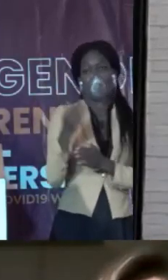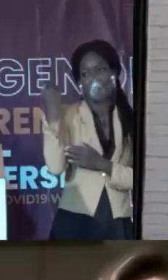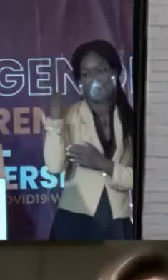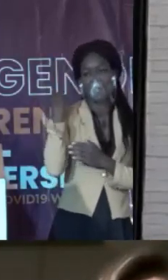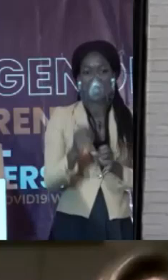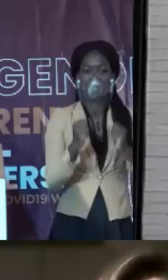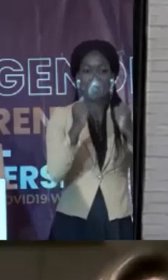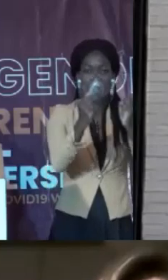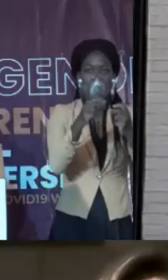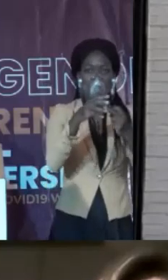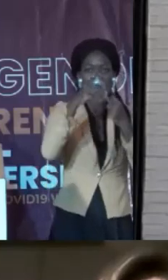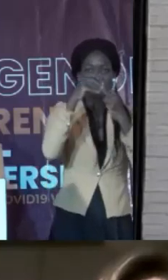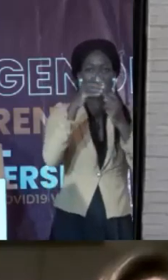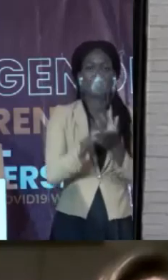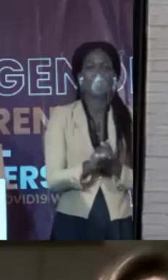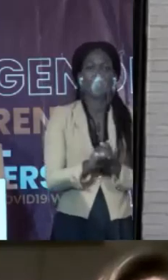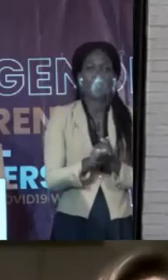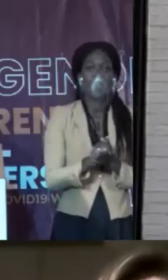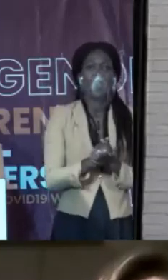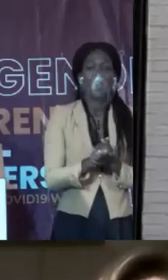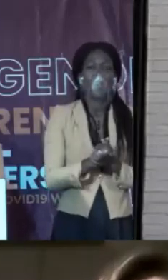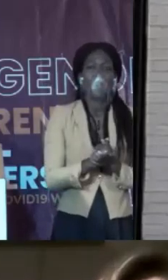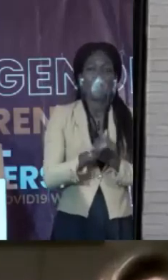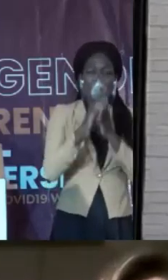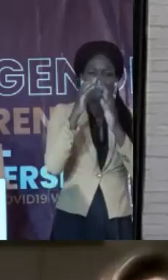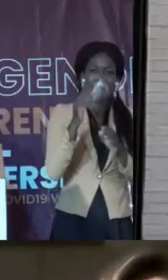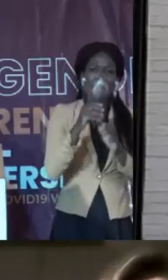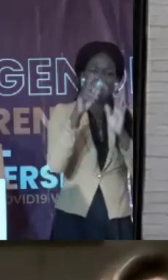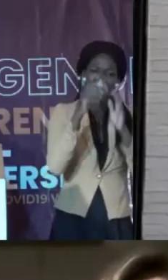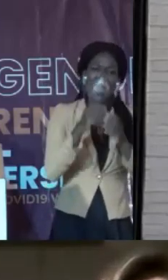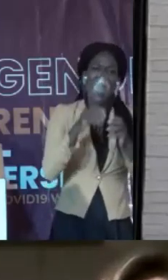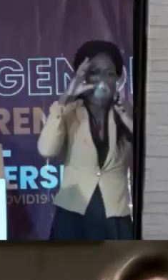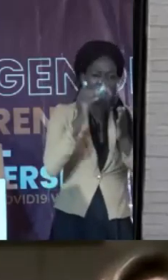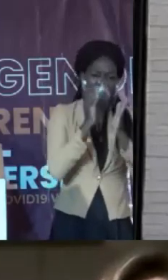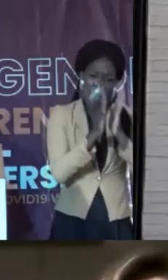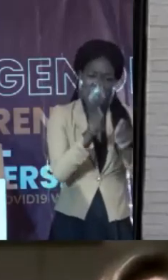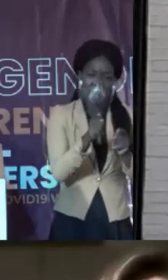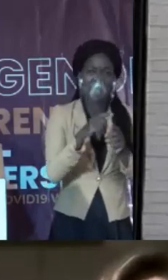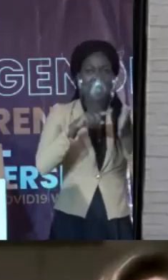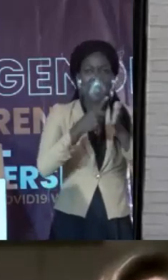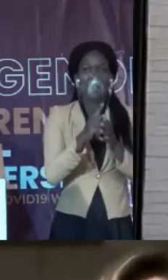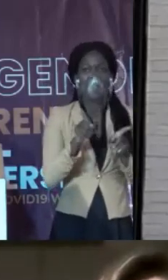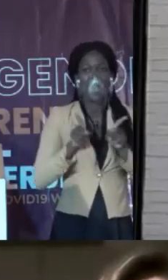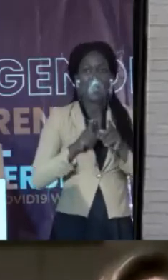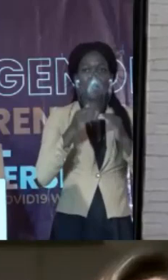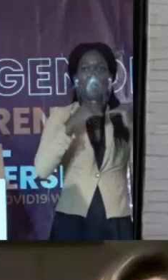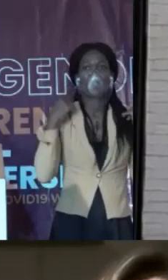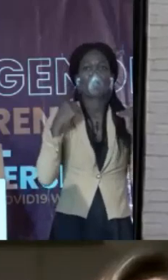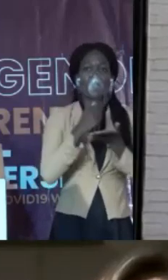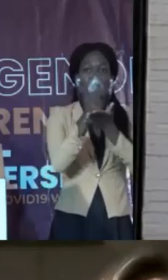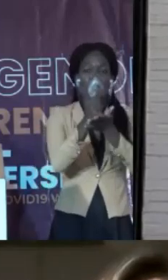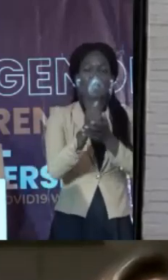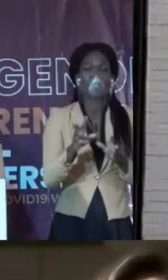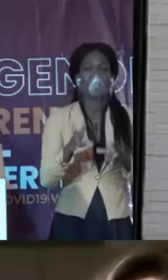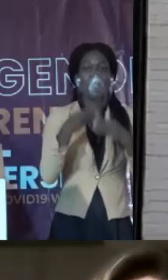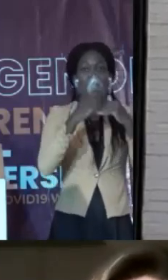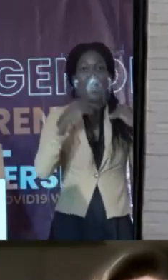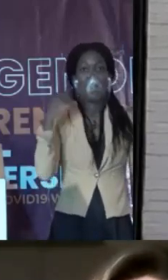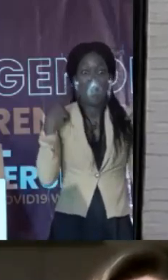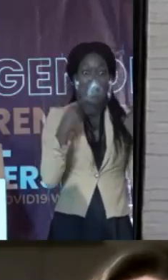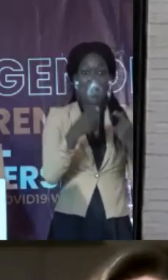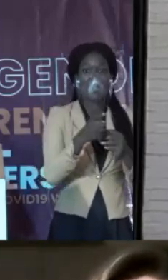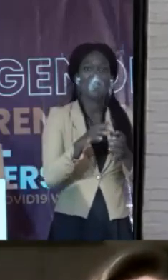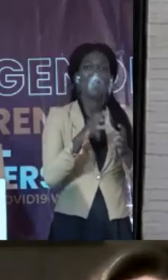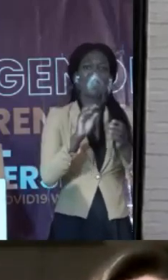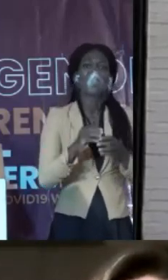initiative called the Girls Opportunity Fund, which enables her to further her cause and